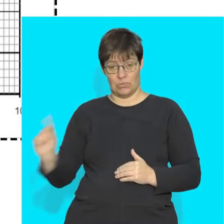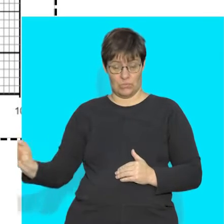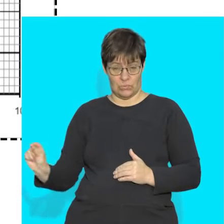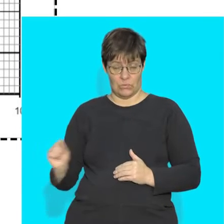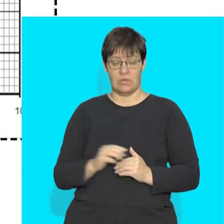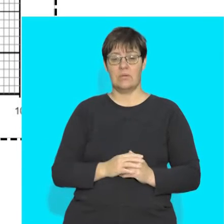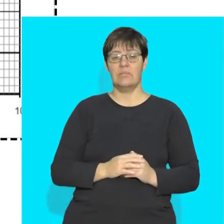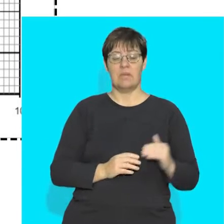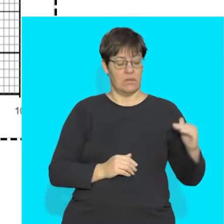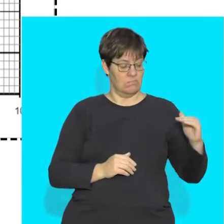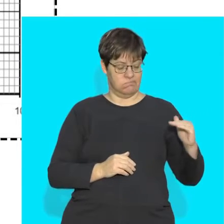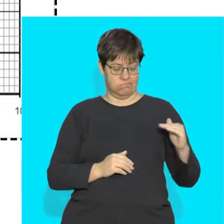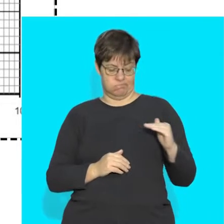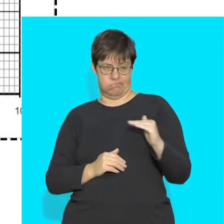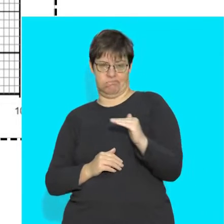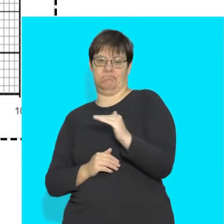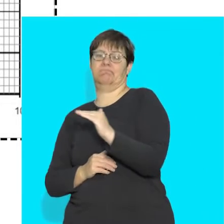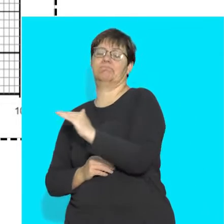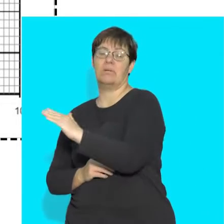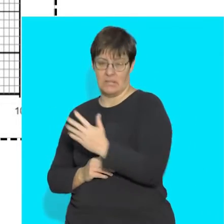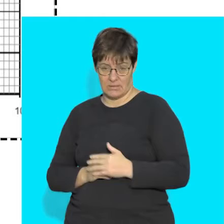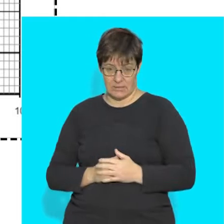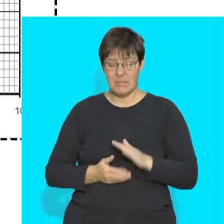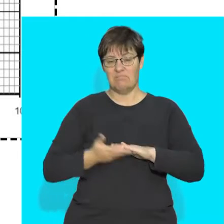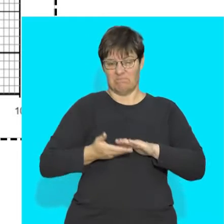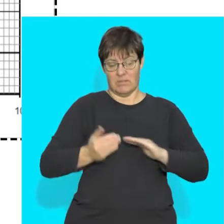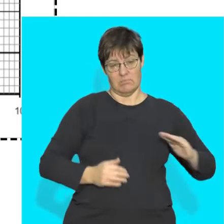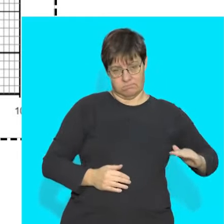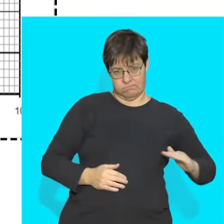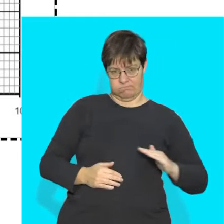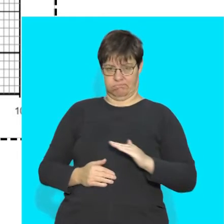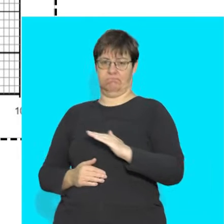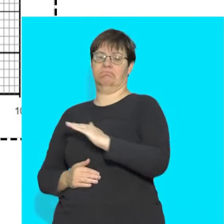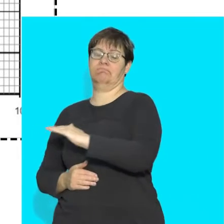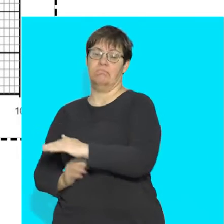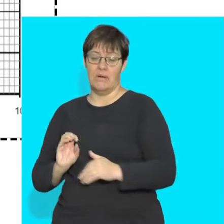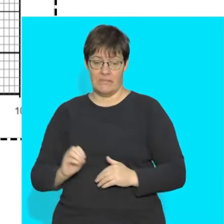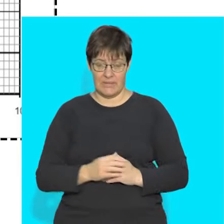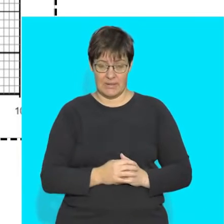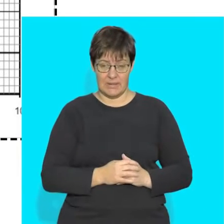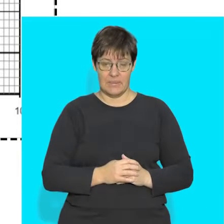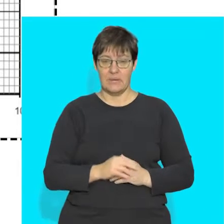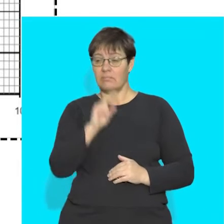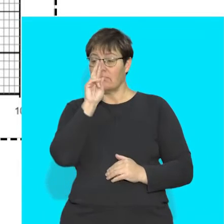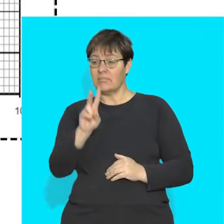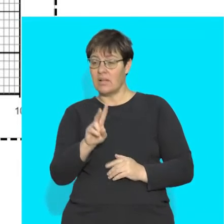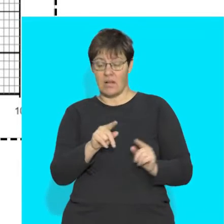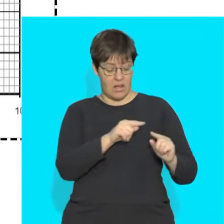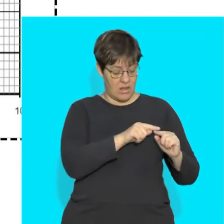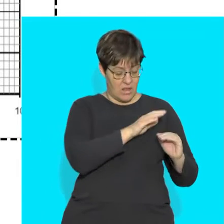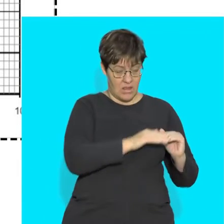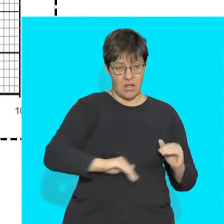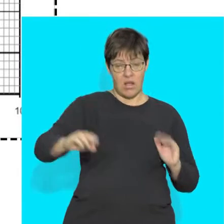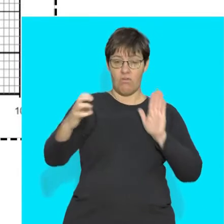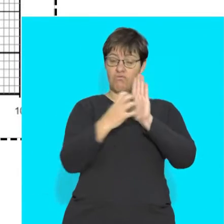and it's going to speed up, so the car's accelerating. What I need you to take note of is what's happening on